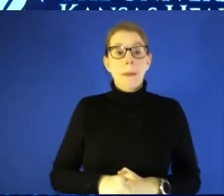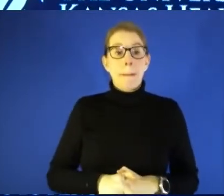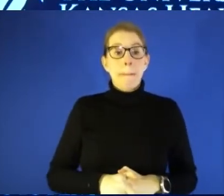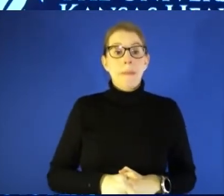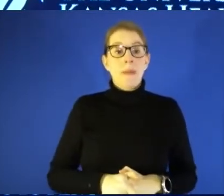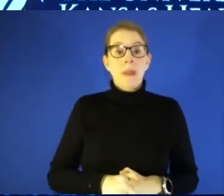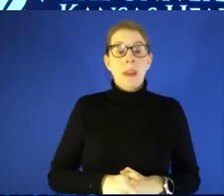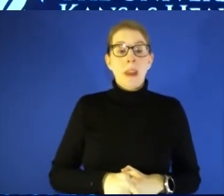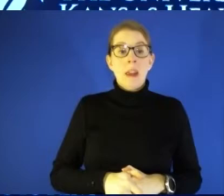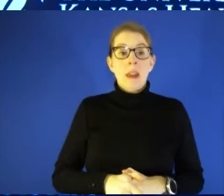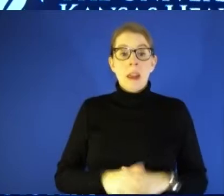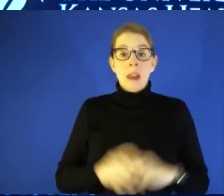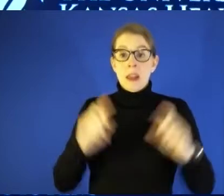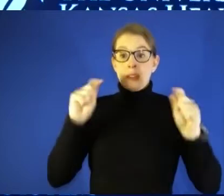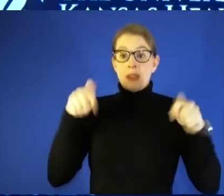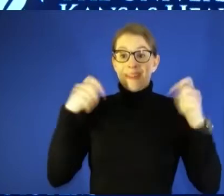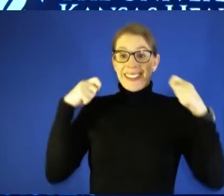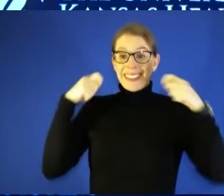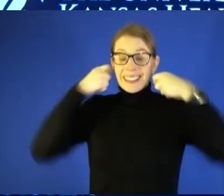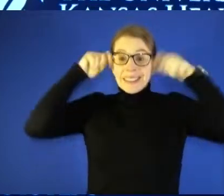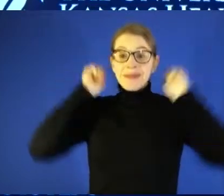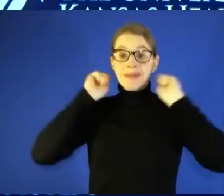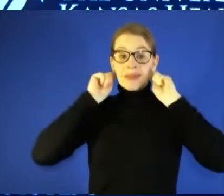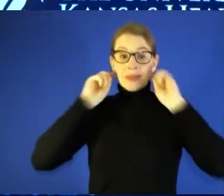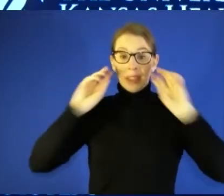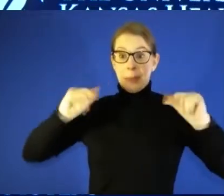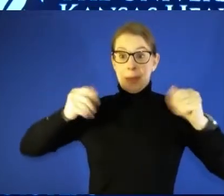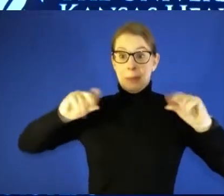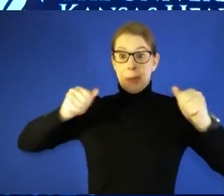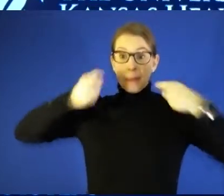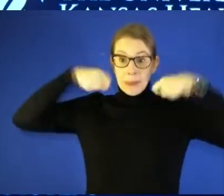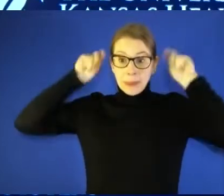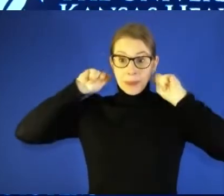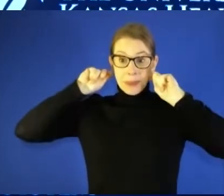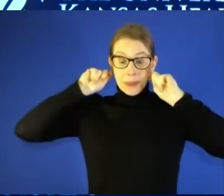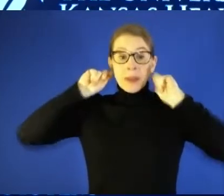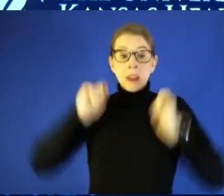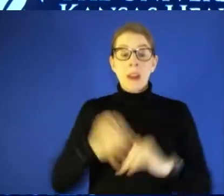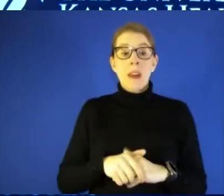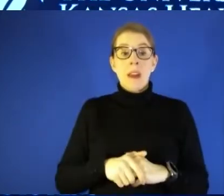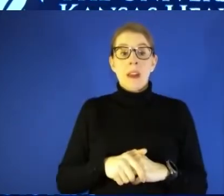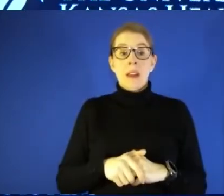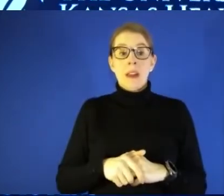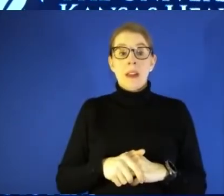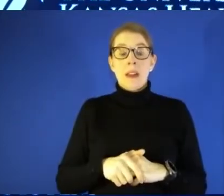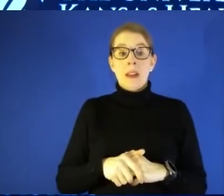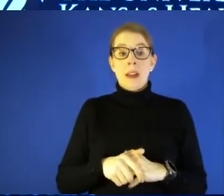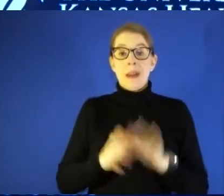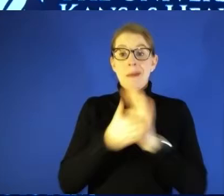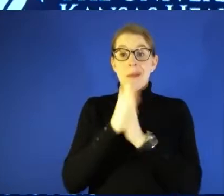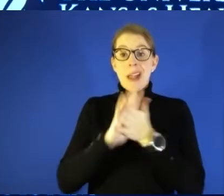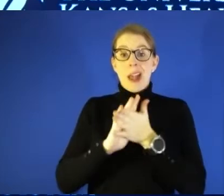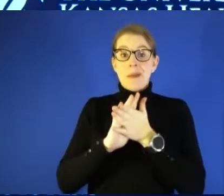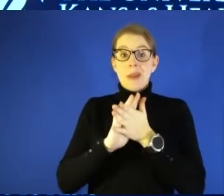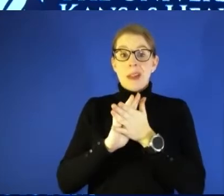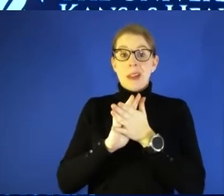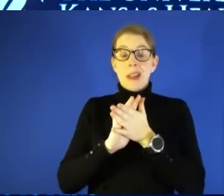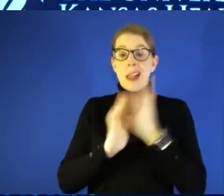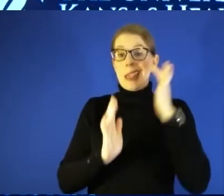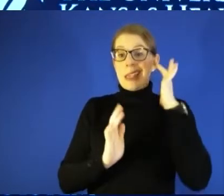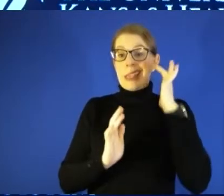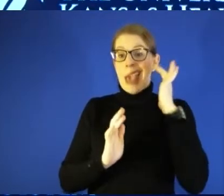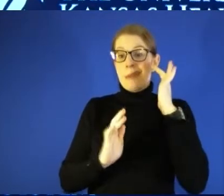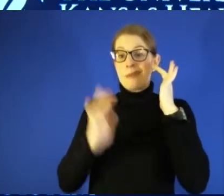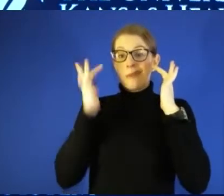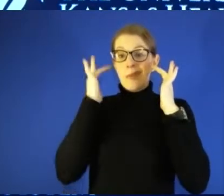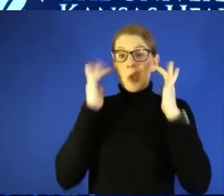in place to make it tighter and do that little extra loop around my ear, then it creates a gap on the side. So